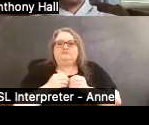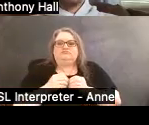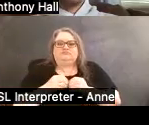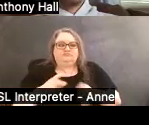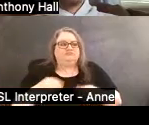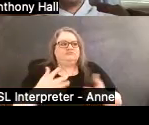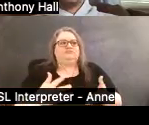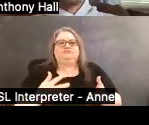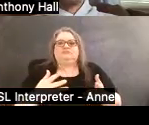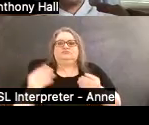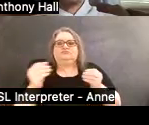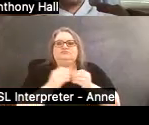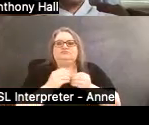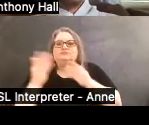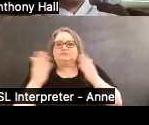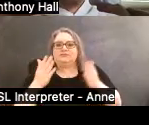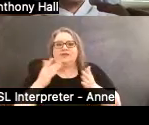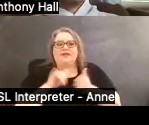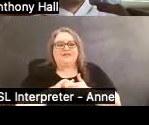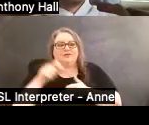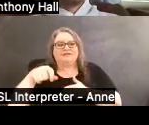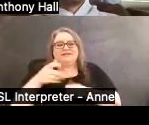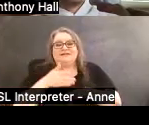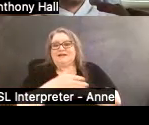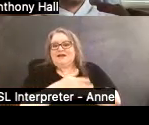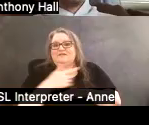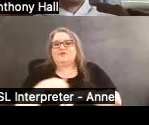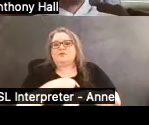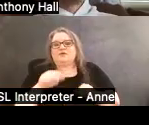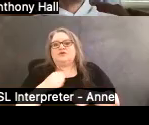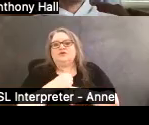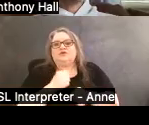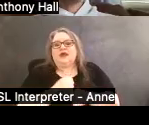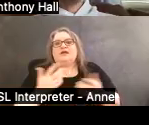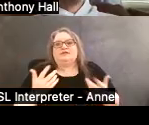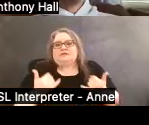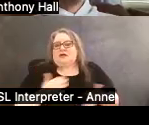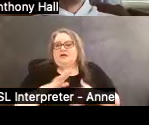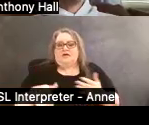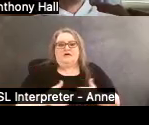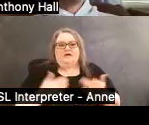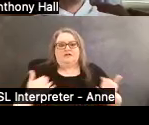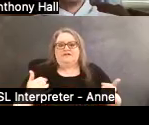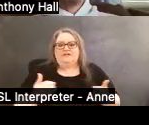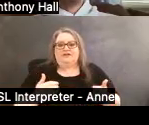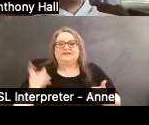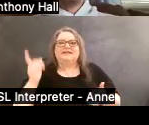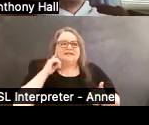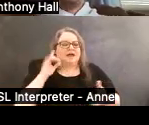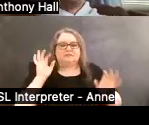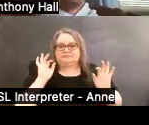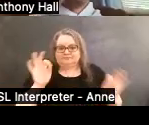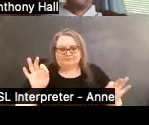Services that they needed afterwards. And we were able to create. Now, all of this, obviously, it sounds great,